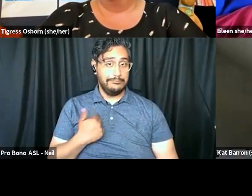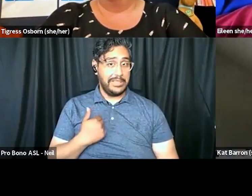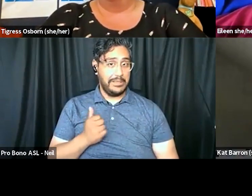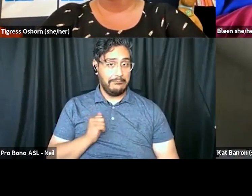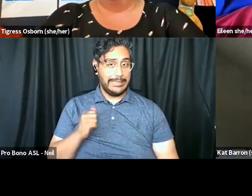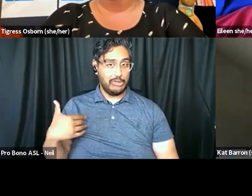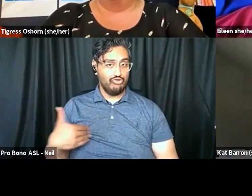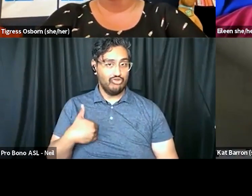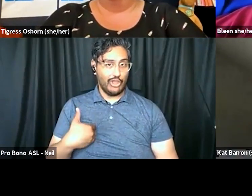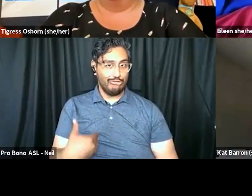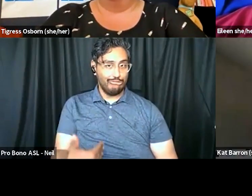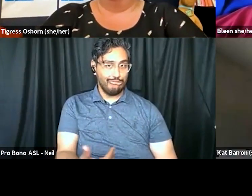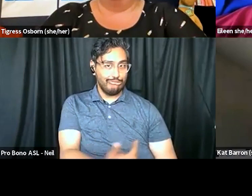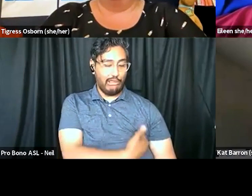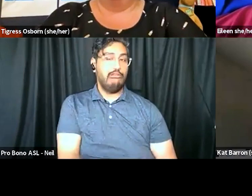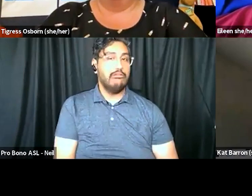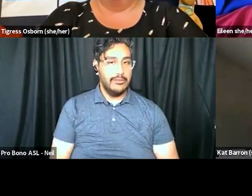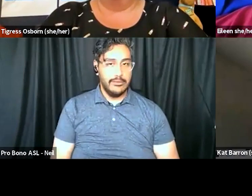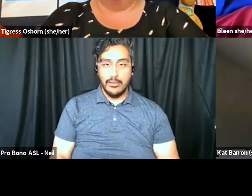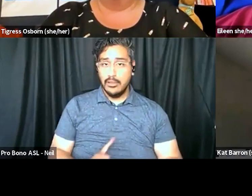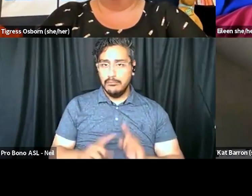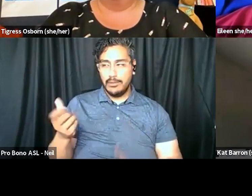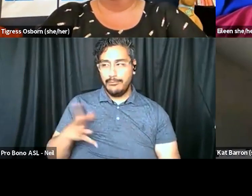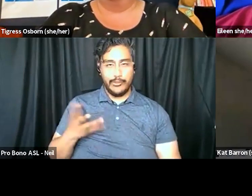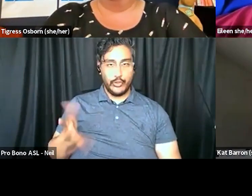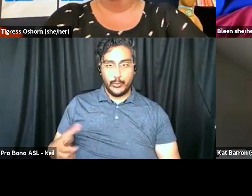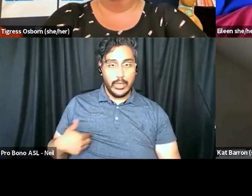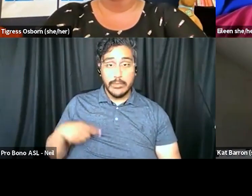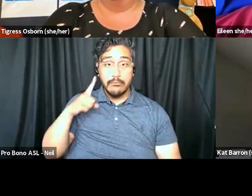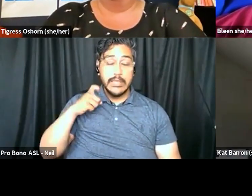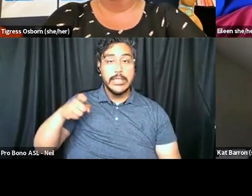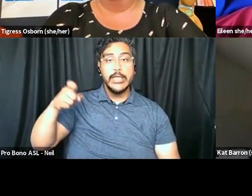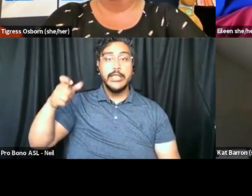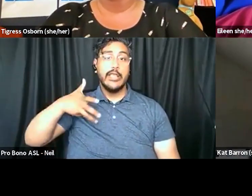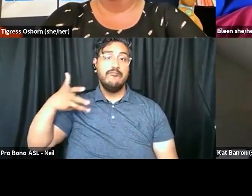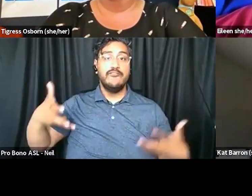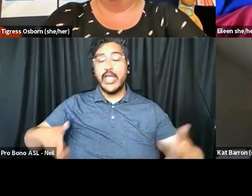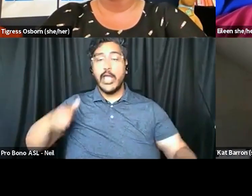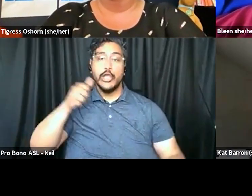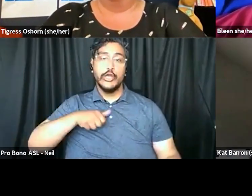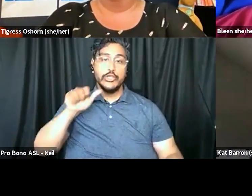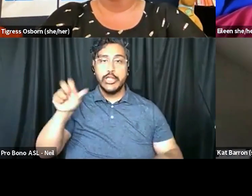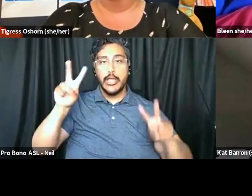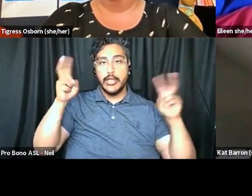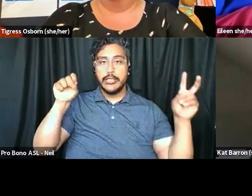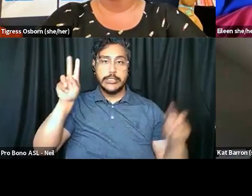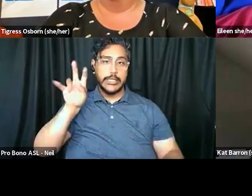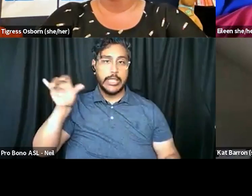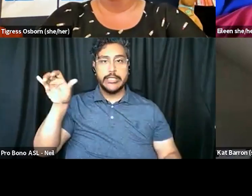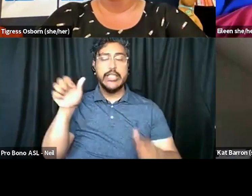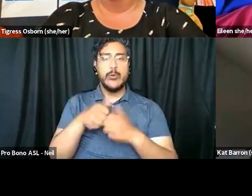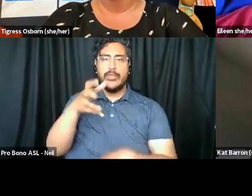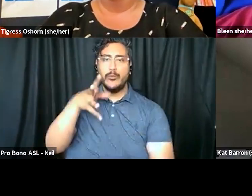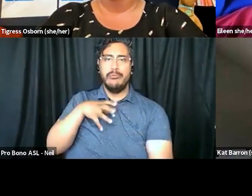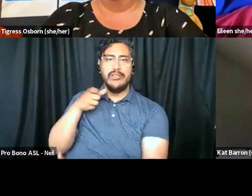stacked, no man would ever really want me because fat girls just aren't as sexy as those other women with no hips whose